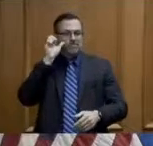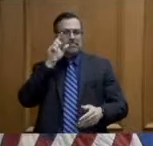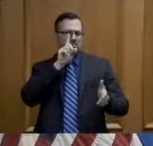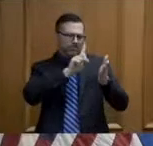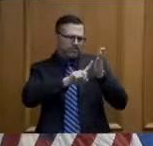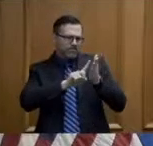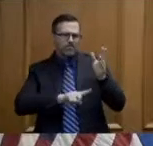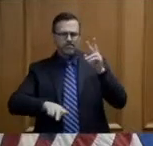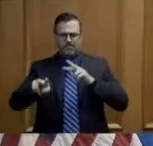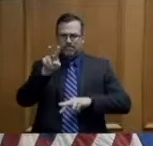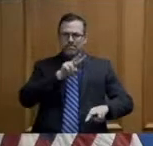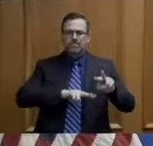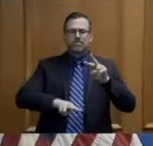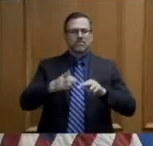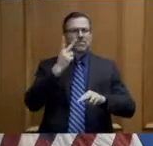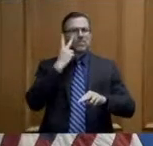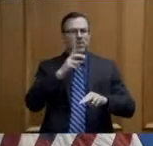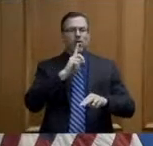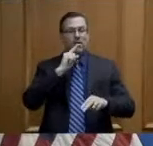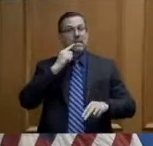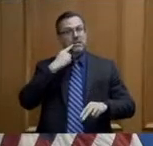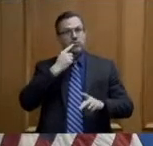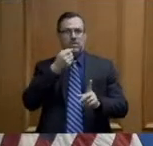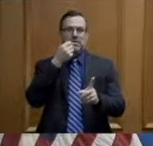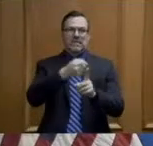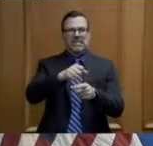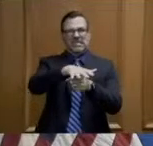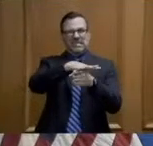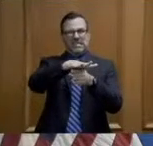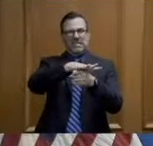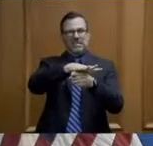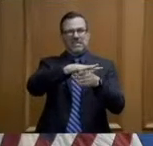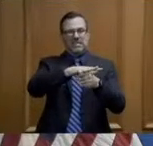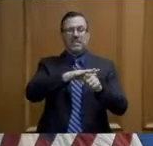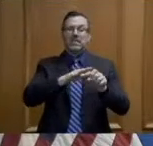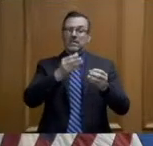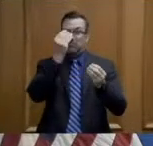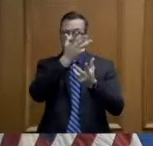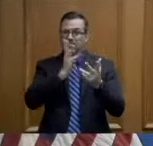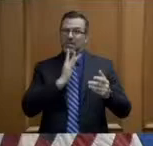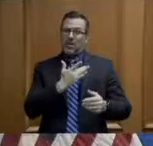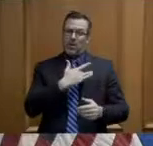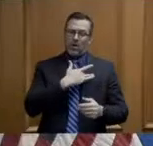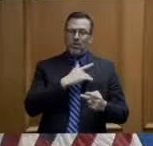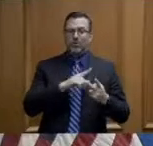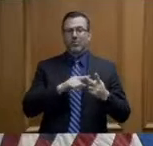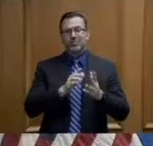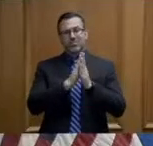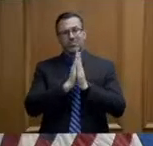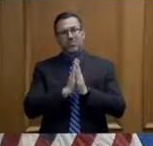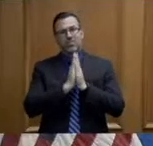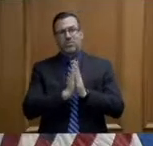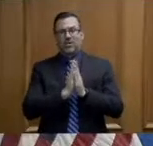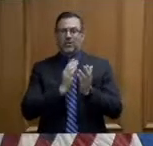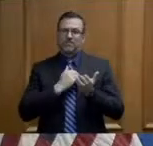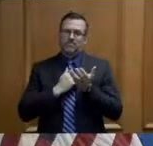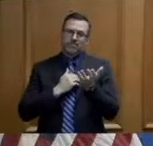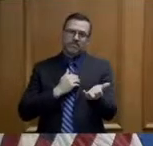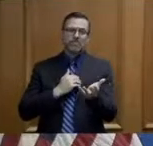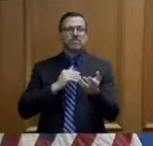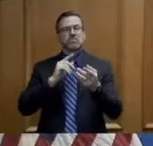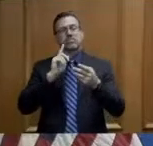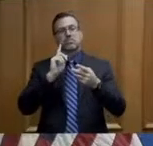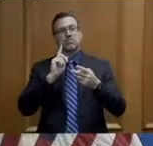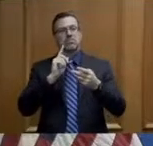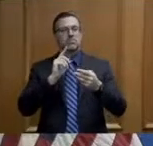travel through one of the hardest hit neighborhoods, and let me just say, our hearts and our prayers go out, along with thousands of Tennesseans, go